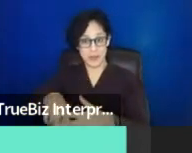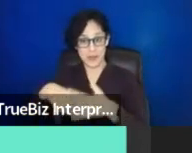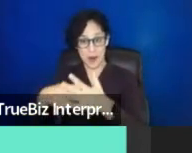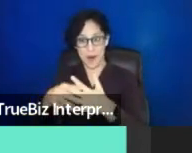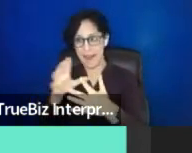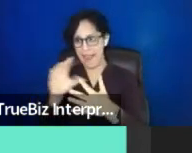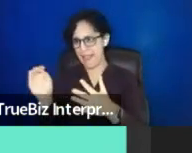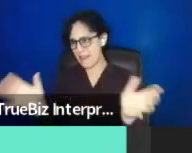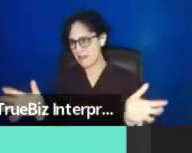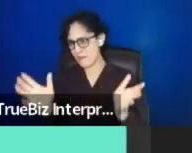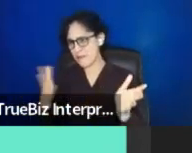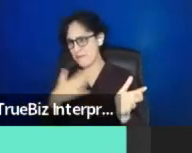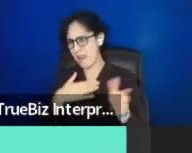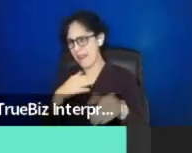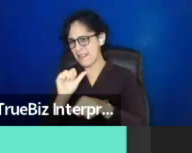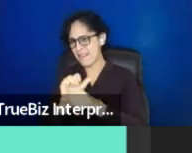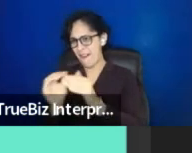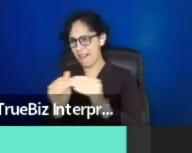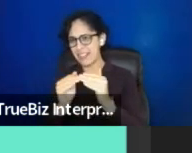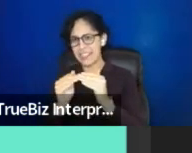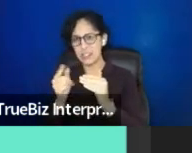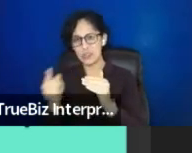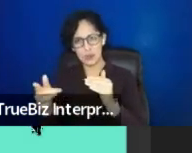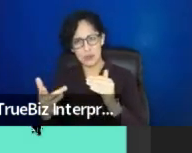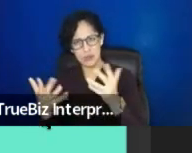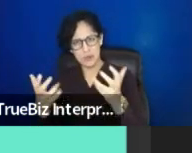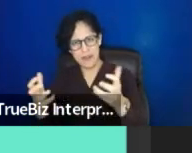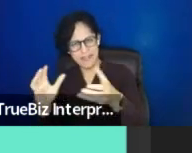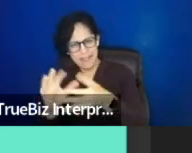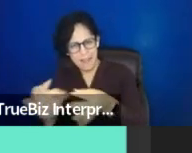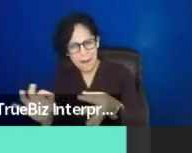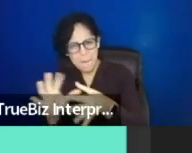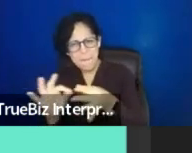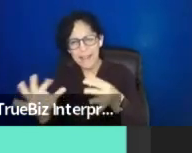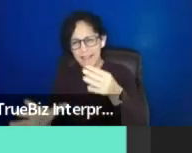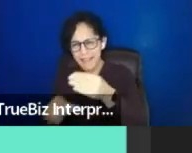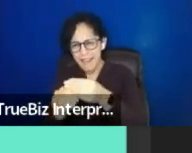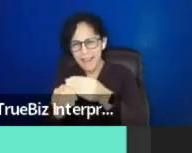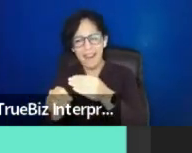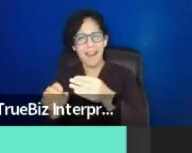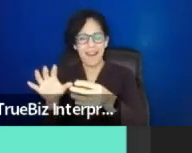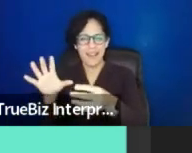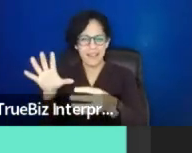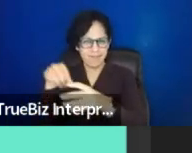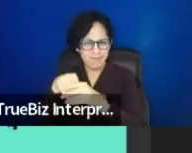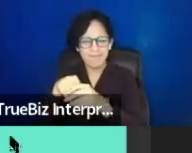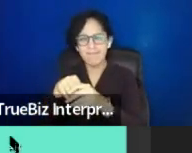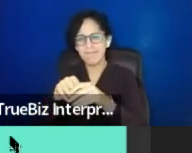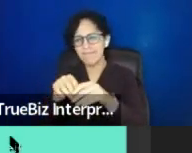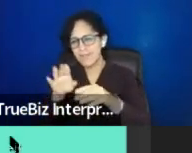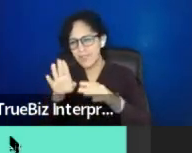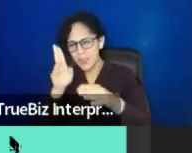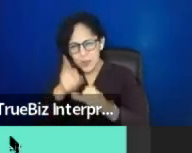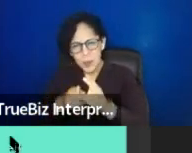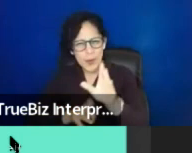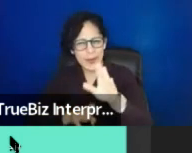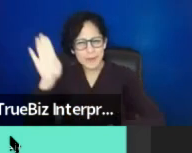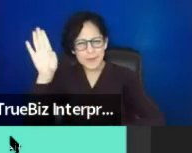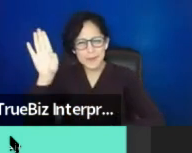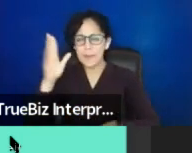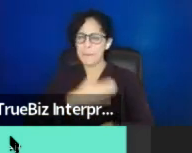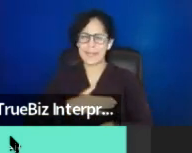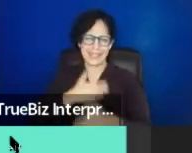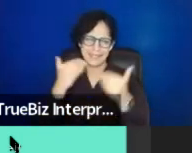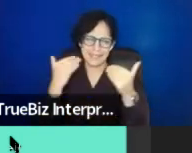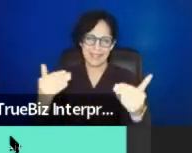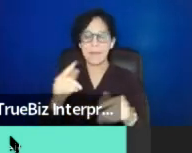in as we go. Feel free to add and interrupt and all of those things, but I'm gonna kick us